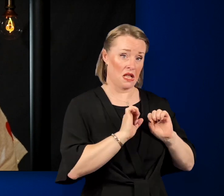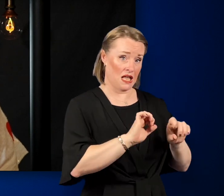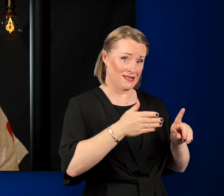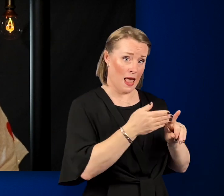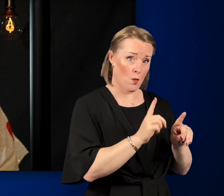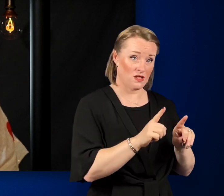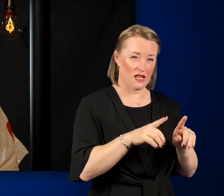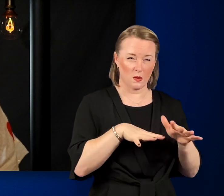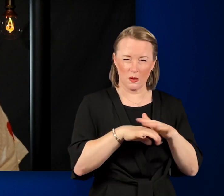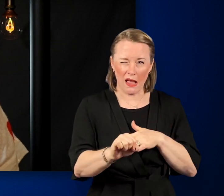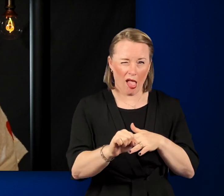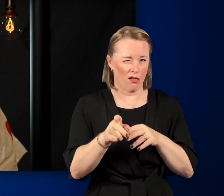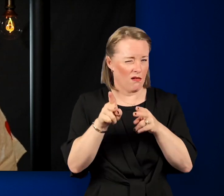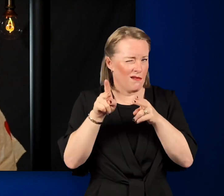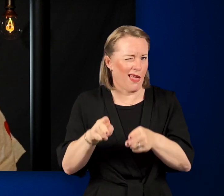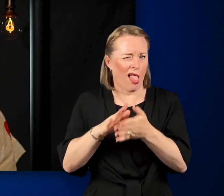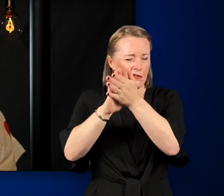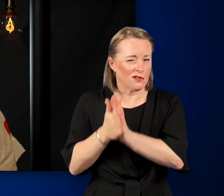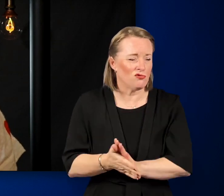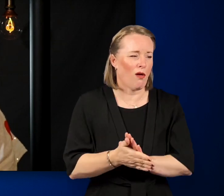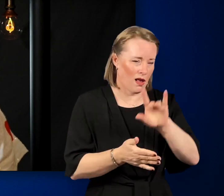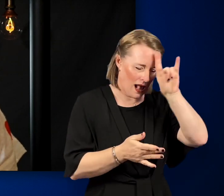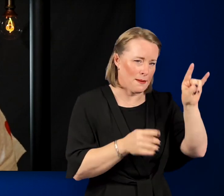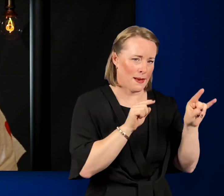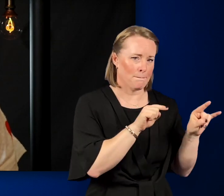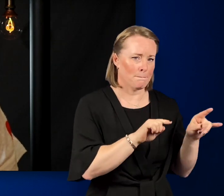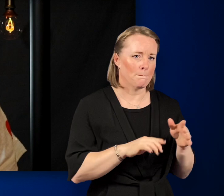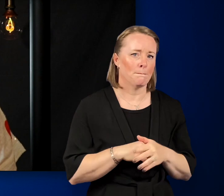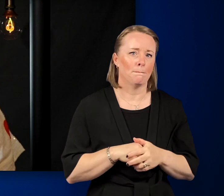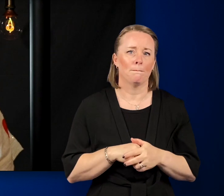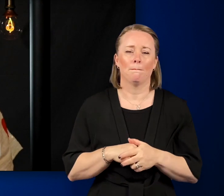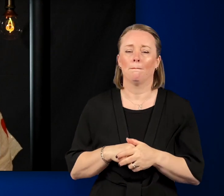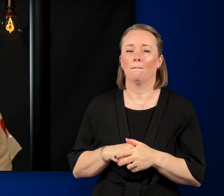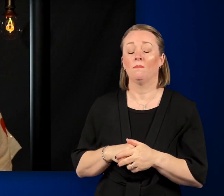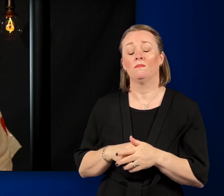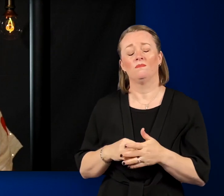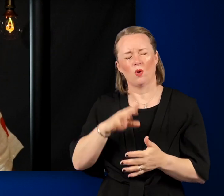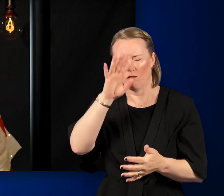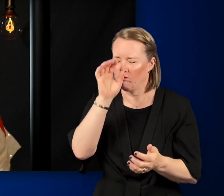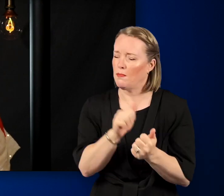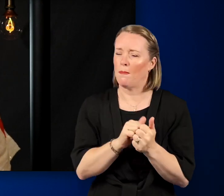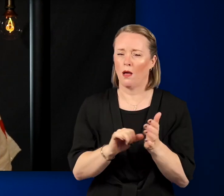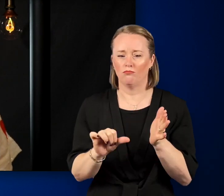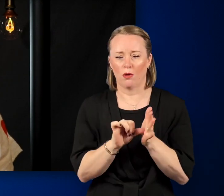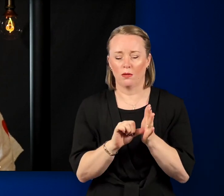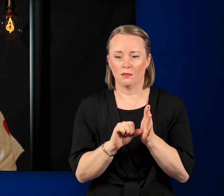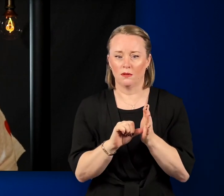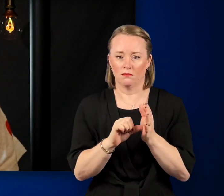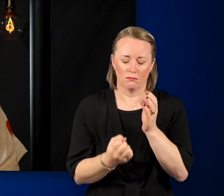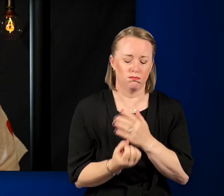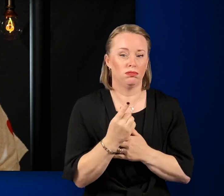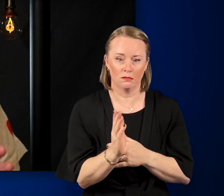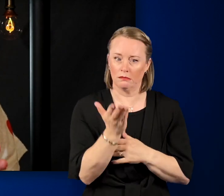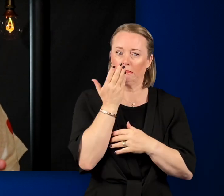destroy. And it's worth remembering that when we face problems in life, whether it's anxiety over